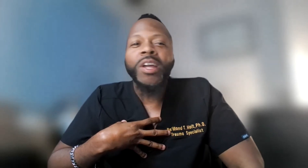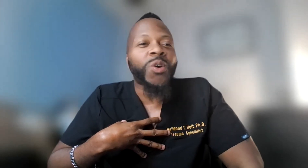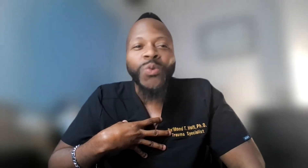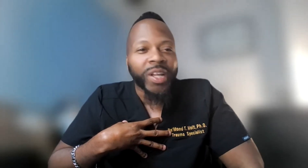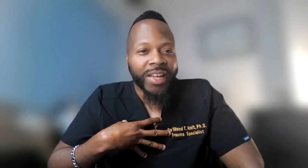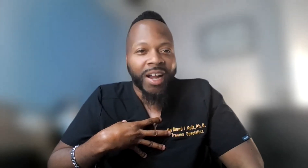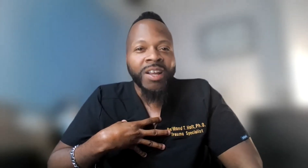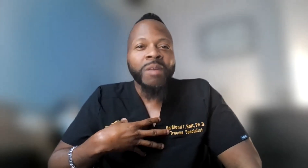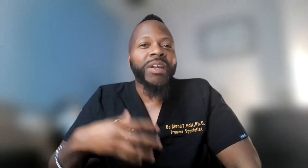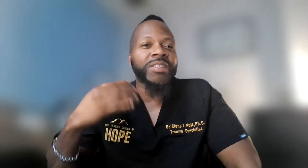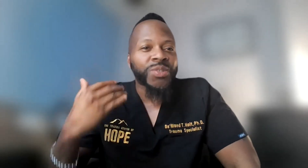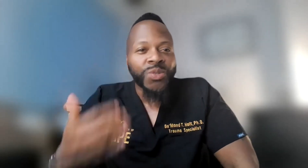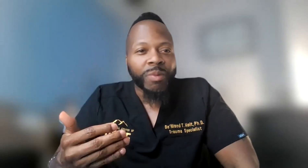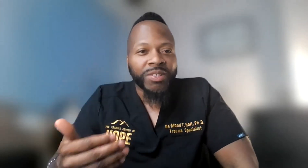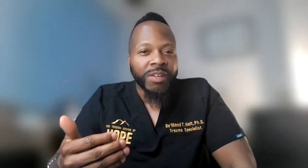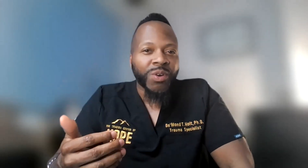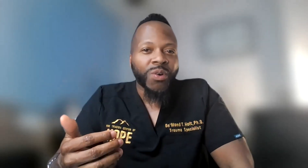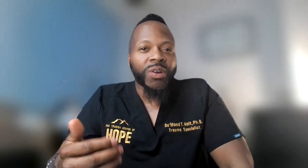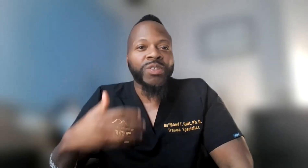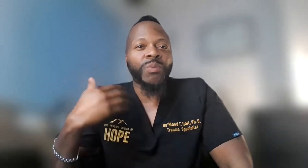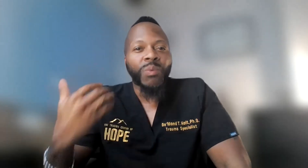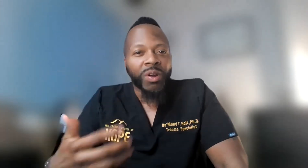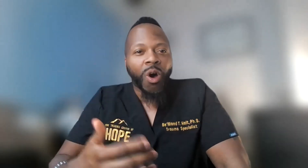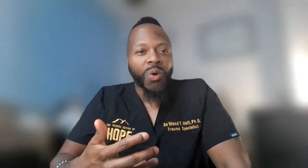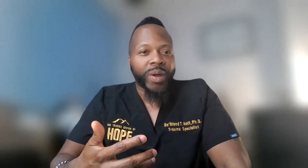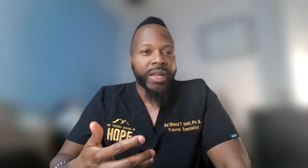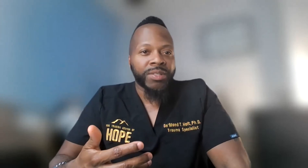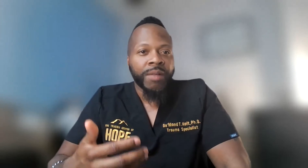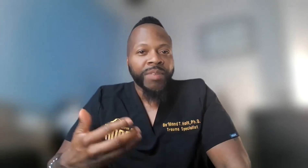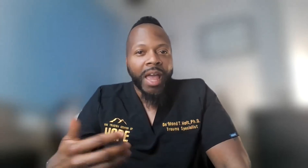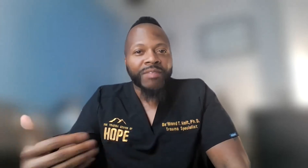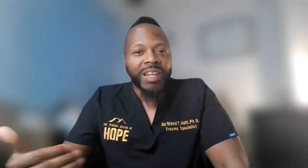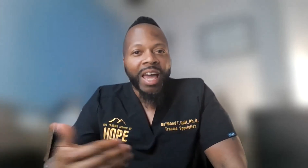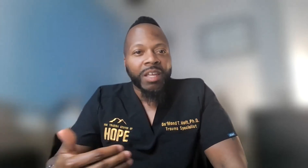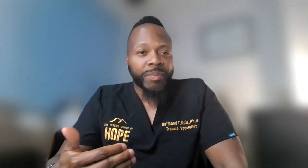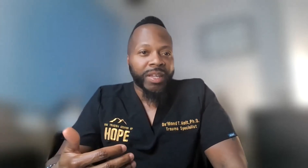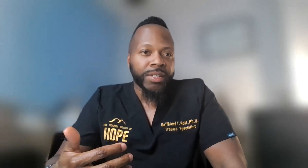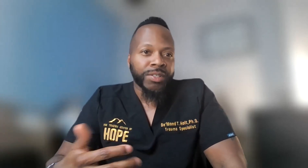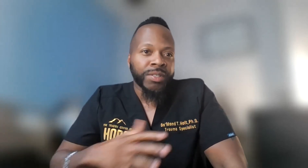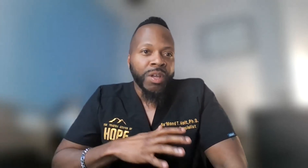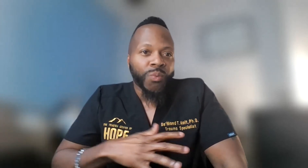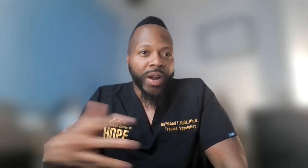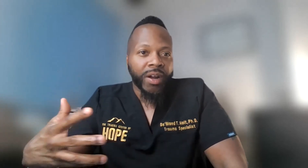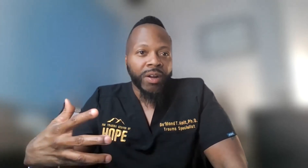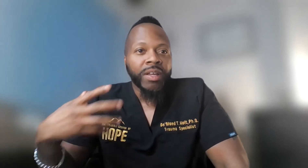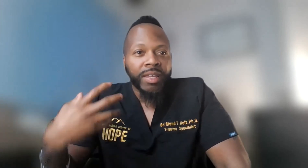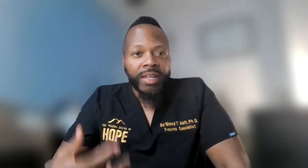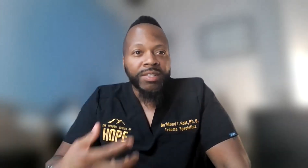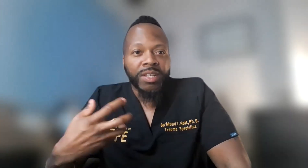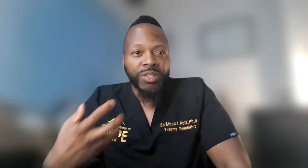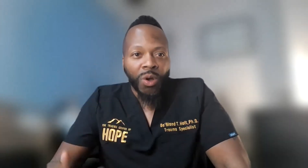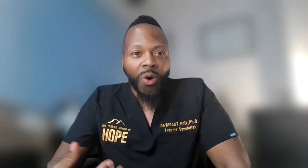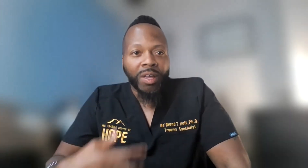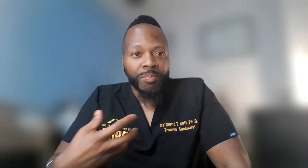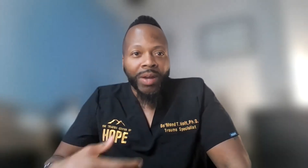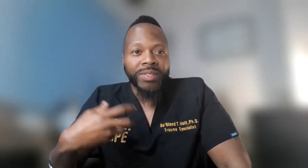I don't care who they are, because there's too much stuff going on. So we want to always have that line of communication where